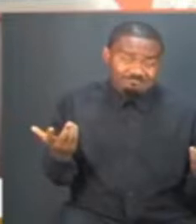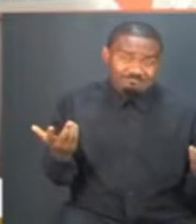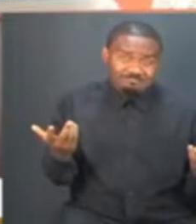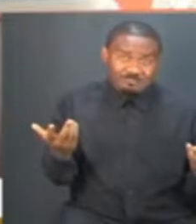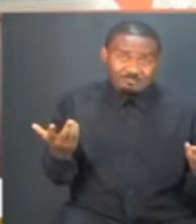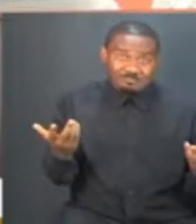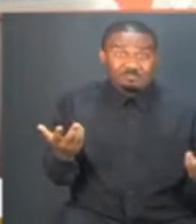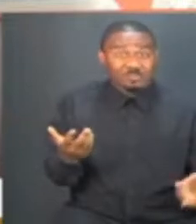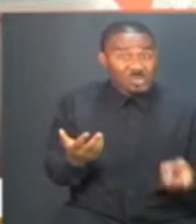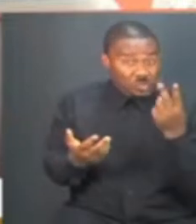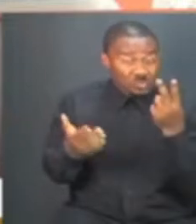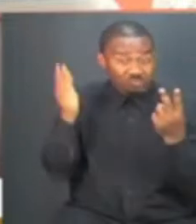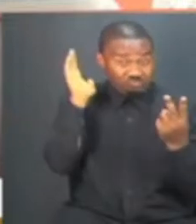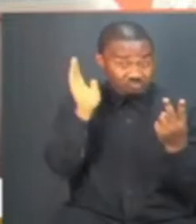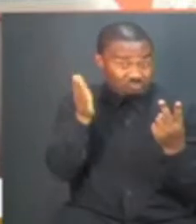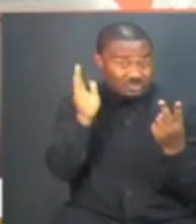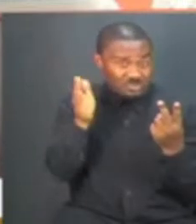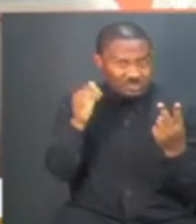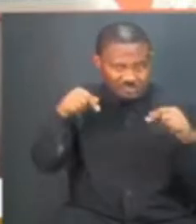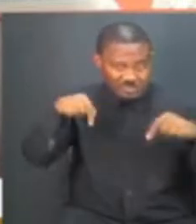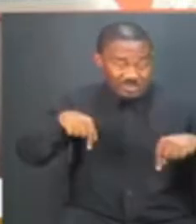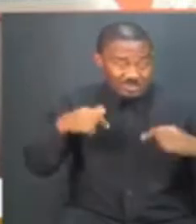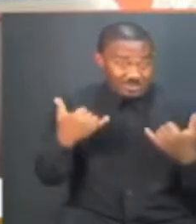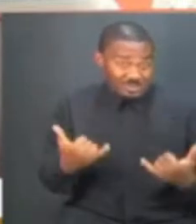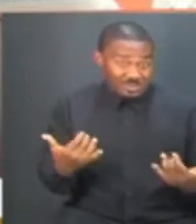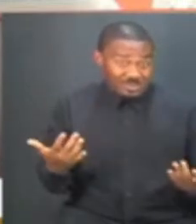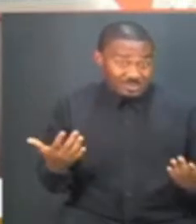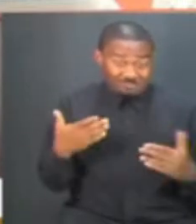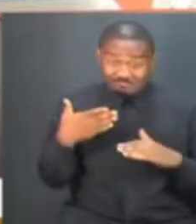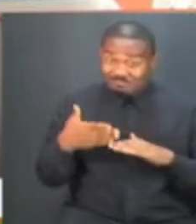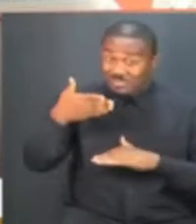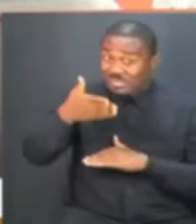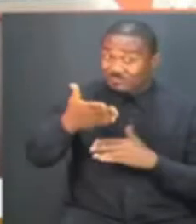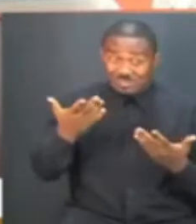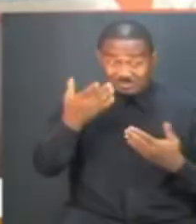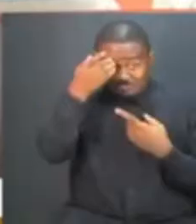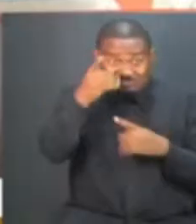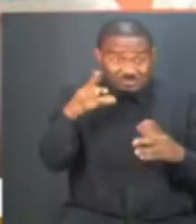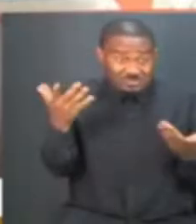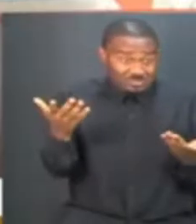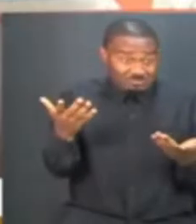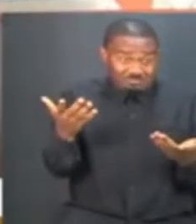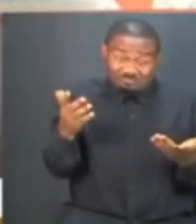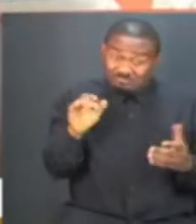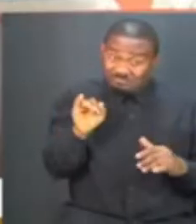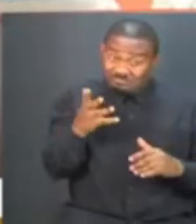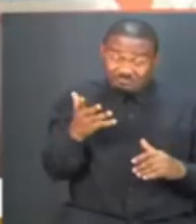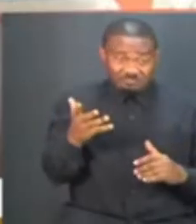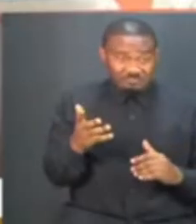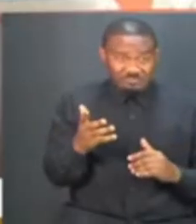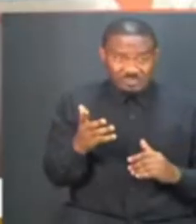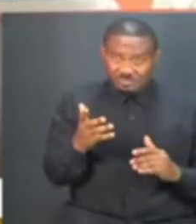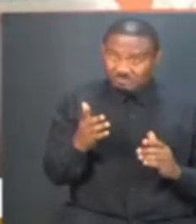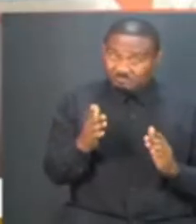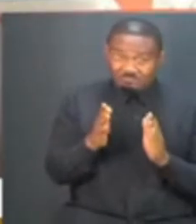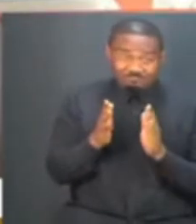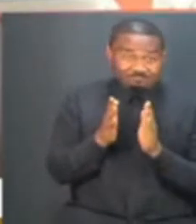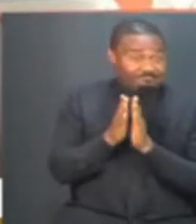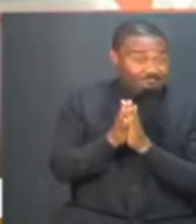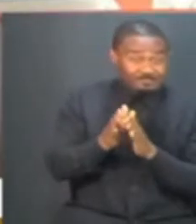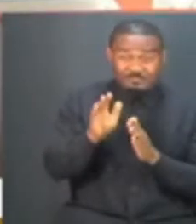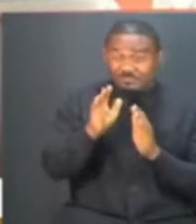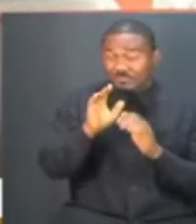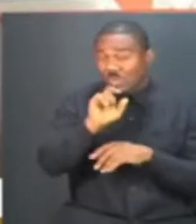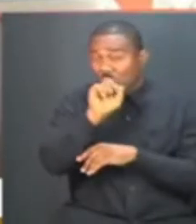statements should be taken for now, after which we can decide whether to proceed to take questions or not.